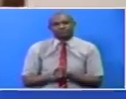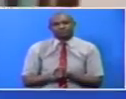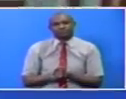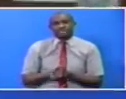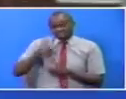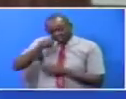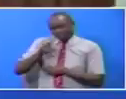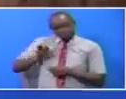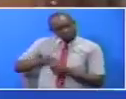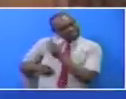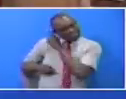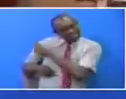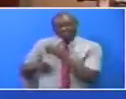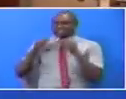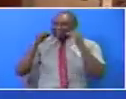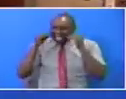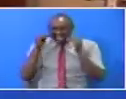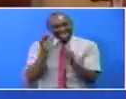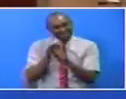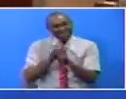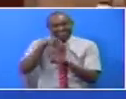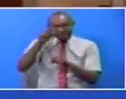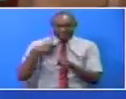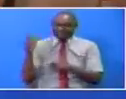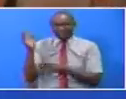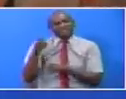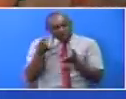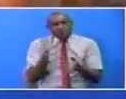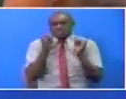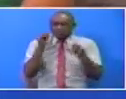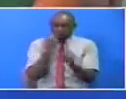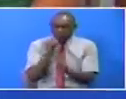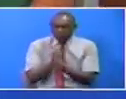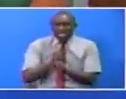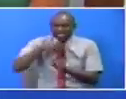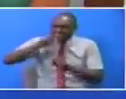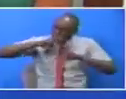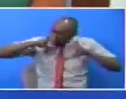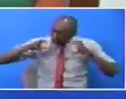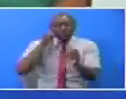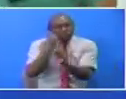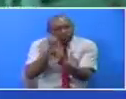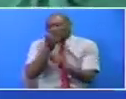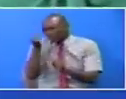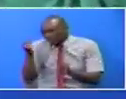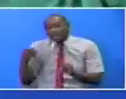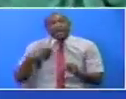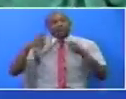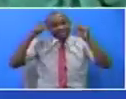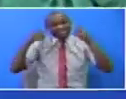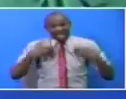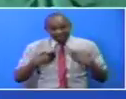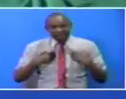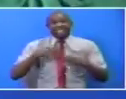Rakiel Kaoka is all smiles as she reports to her new place of work. Her desperate search for gainful employment turned successful when